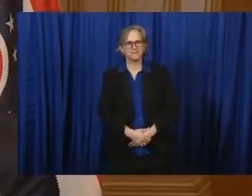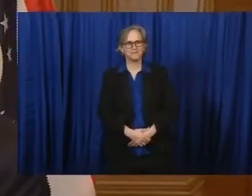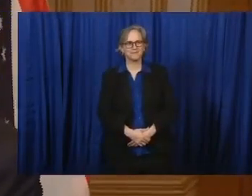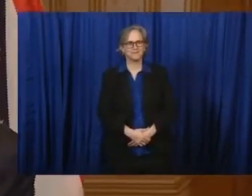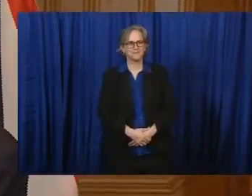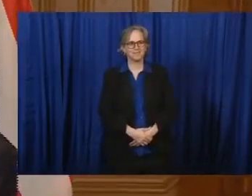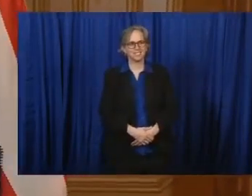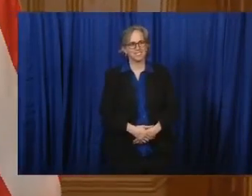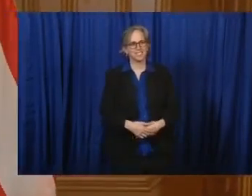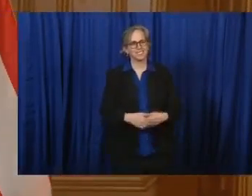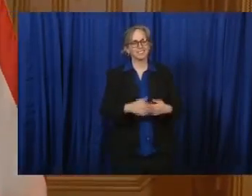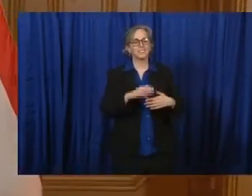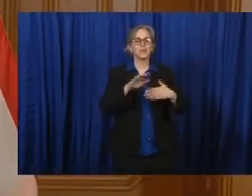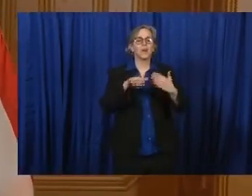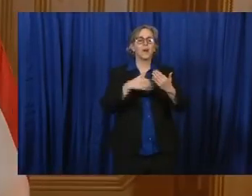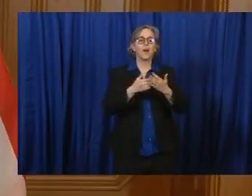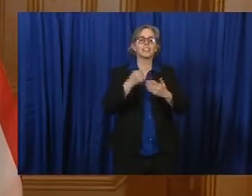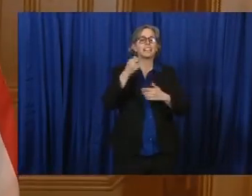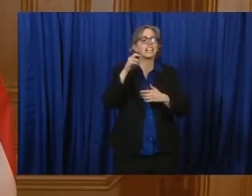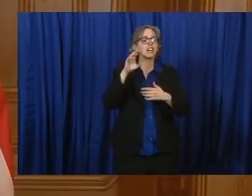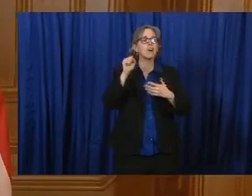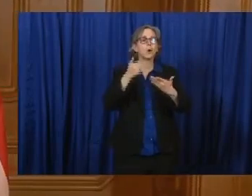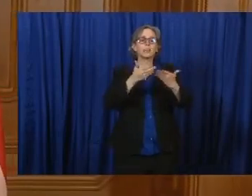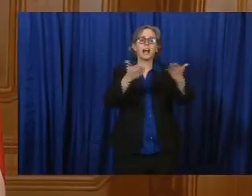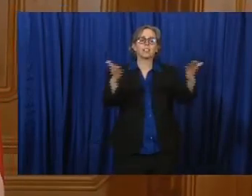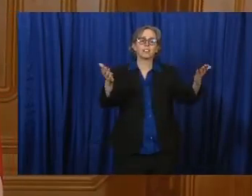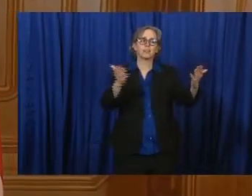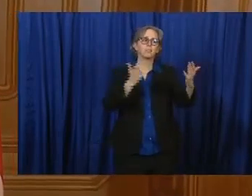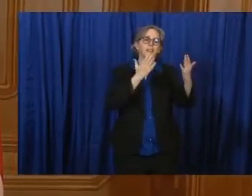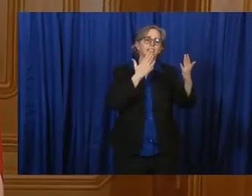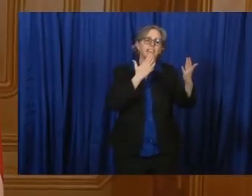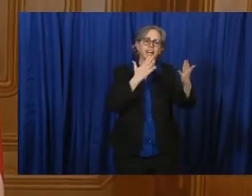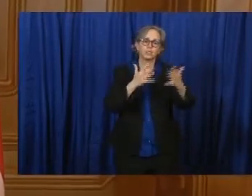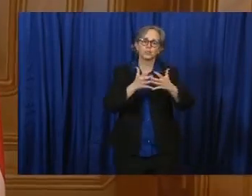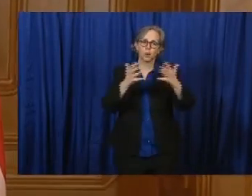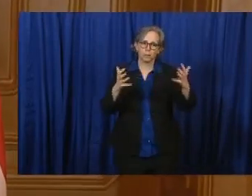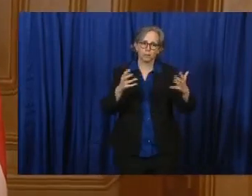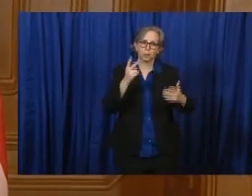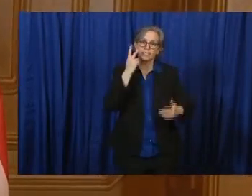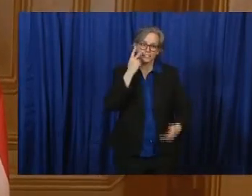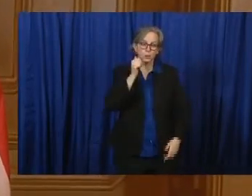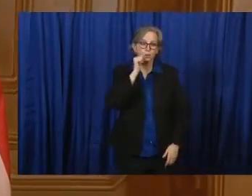So to all our heroes out there, thank you very much. We'll see you all tomorrow.